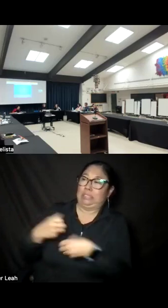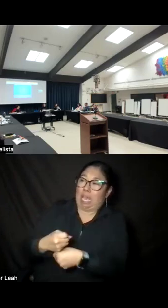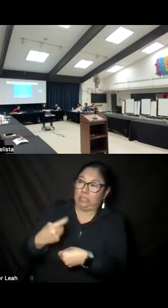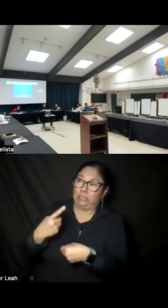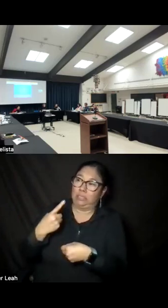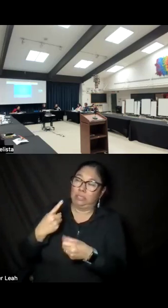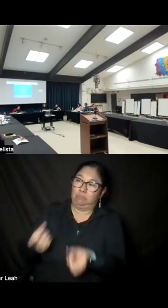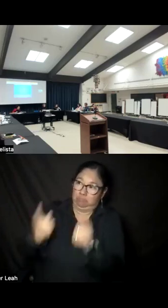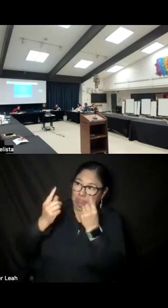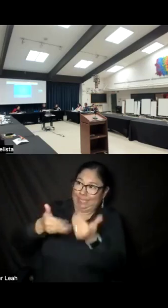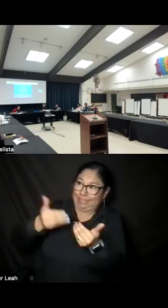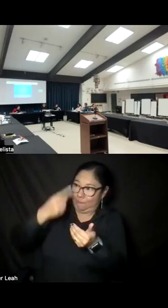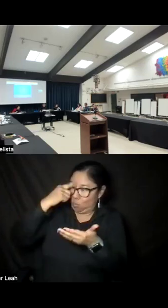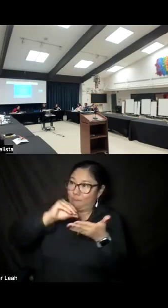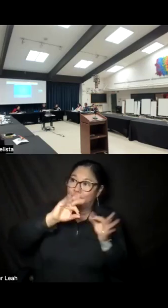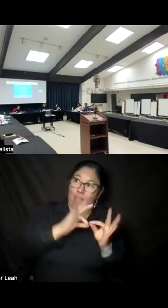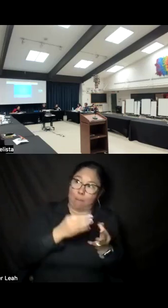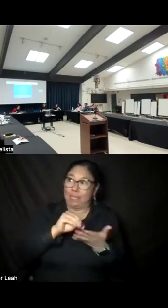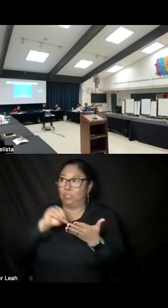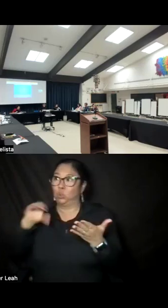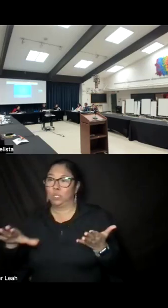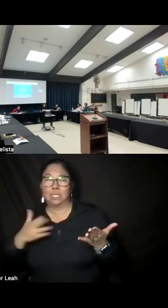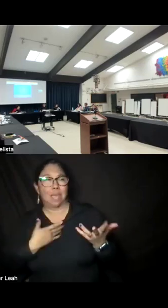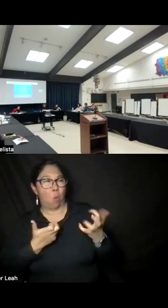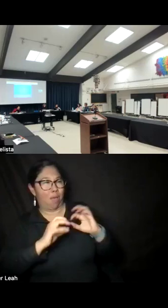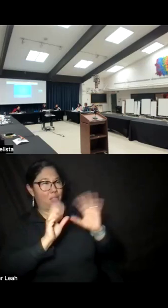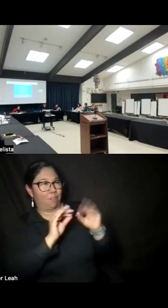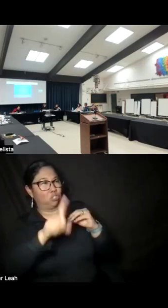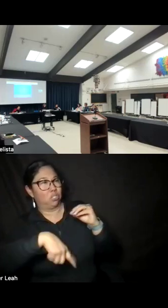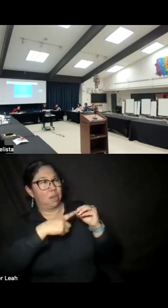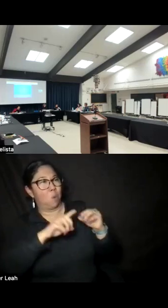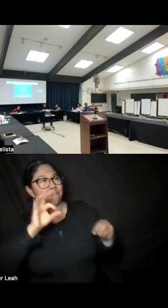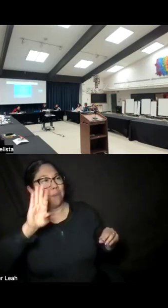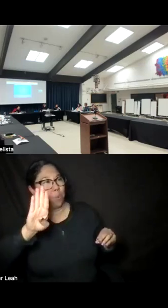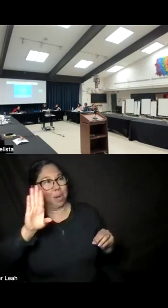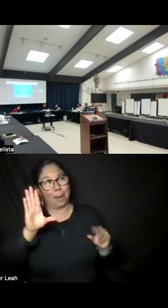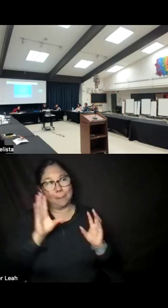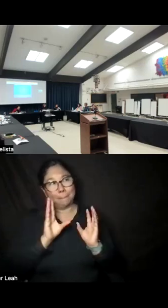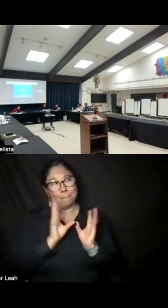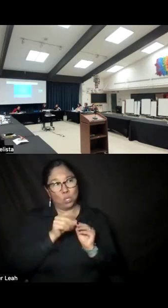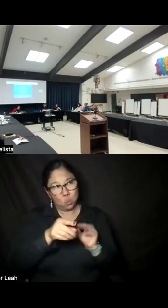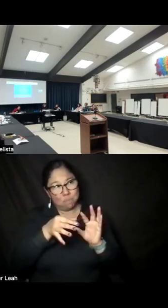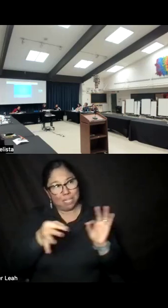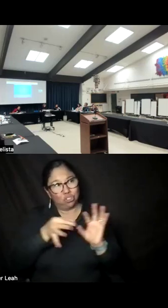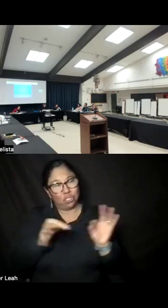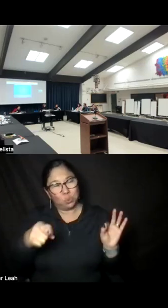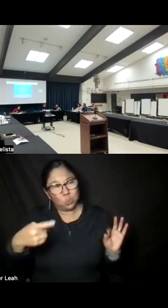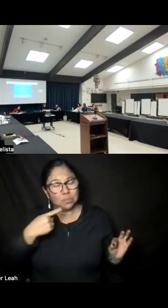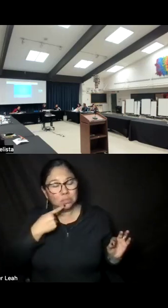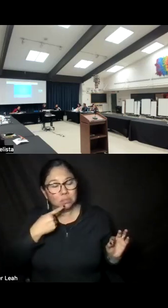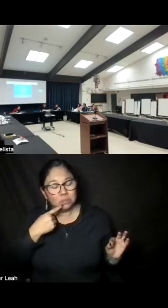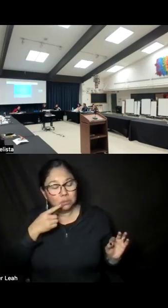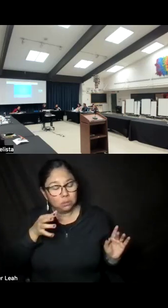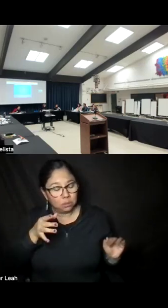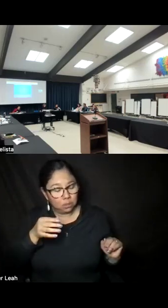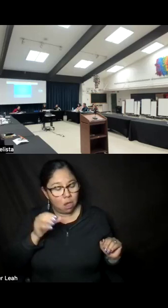and students. I am seeking clarification on the February meeting that you mentioned. It's